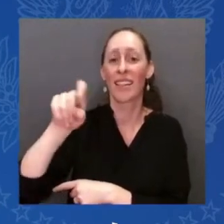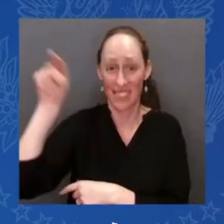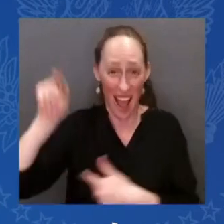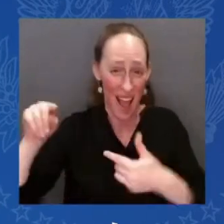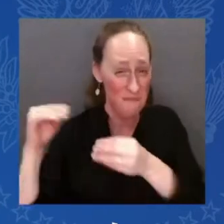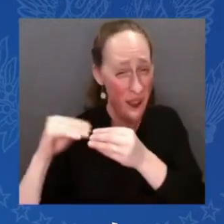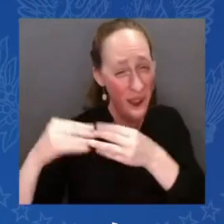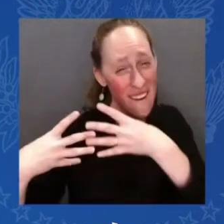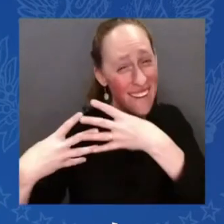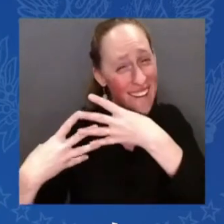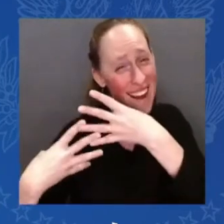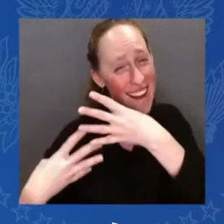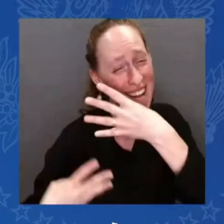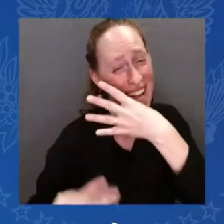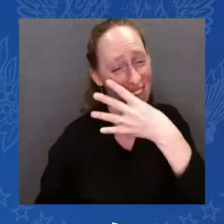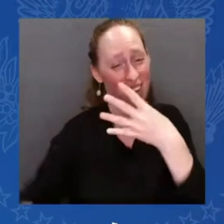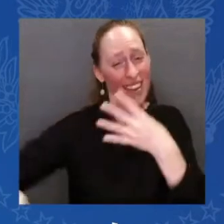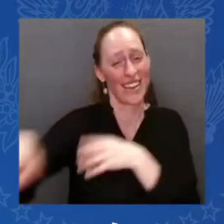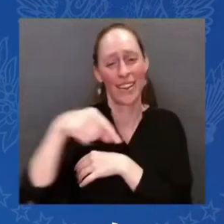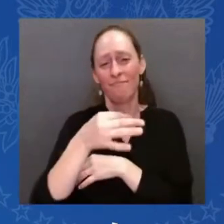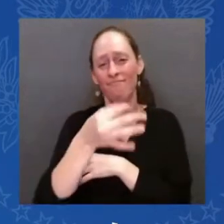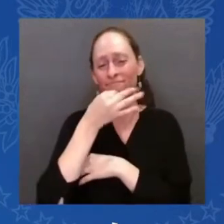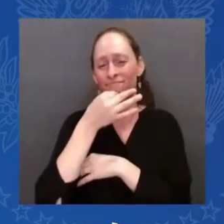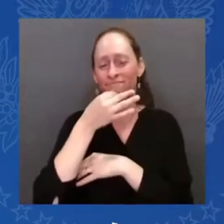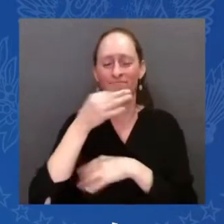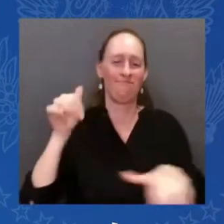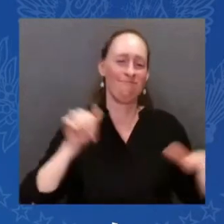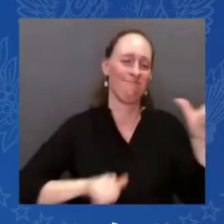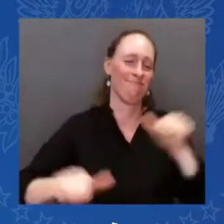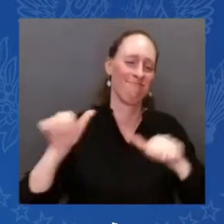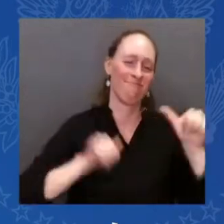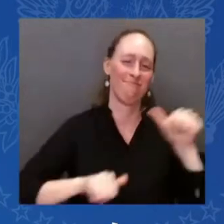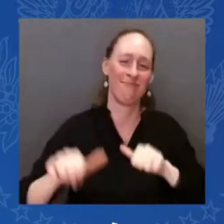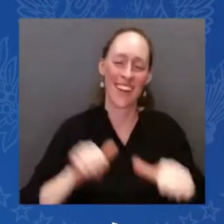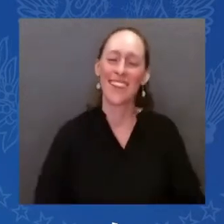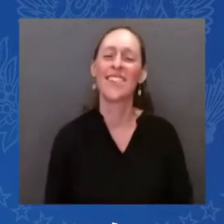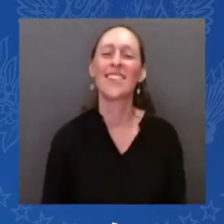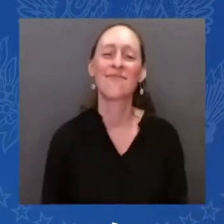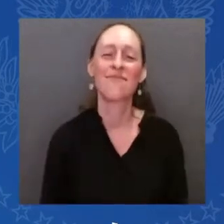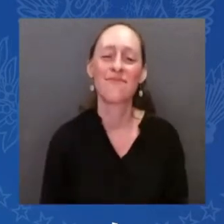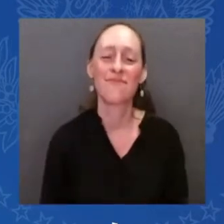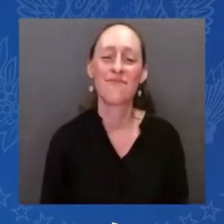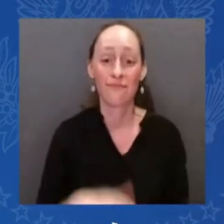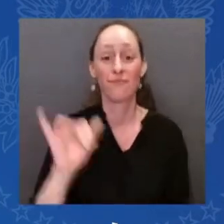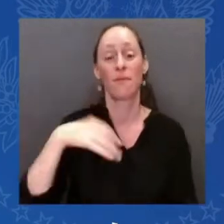And also with our brilliant writer, Linda Yvette Chavez.